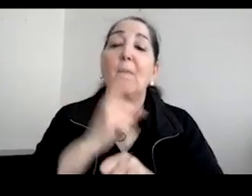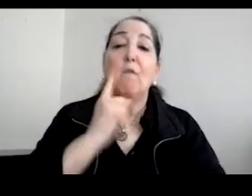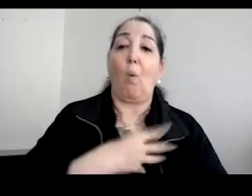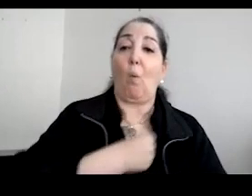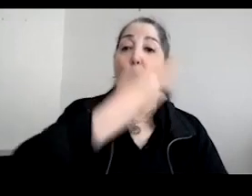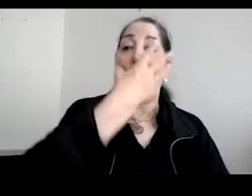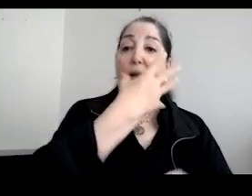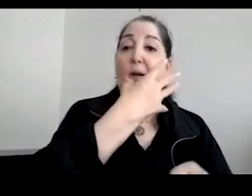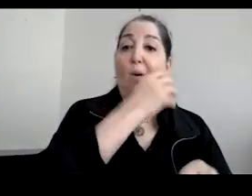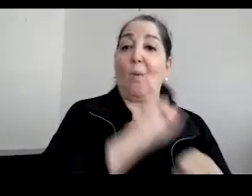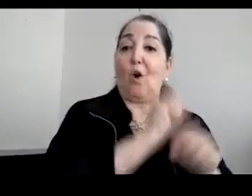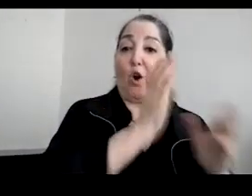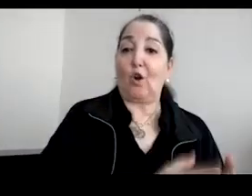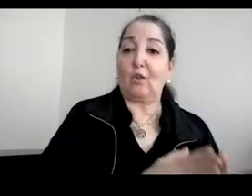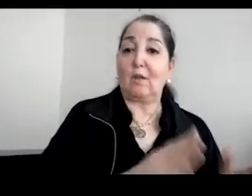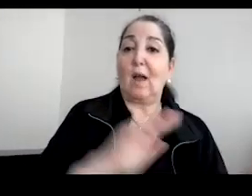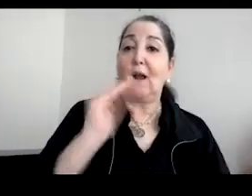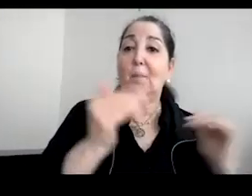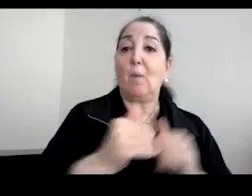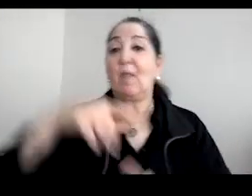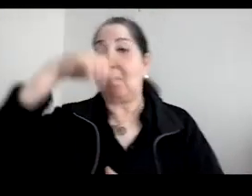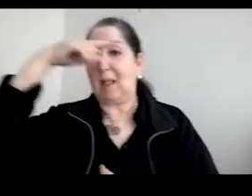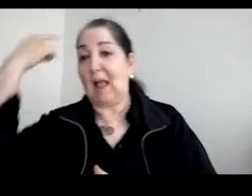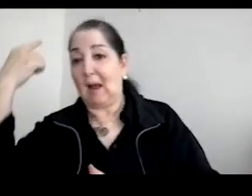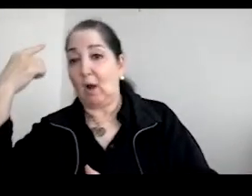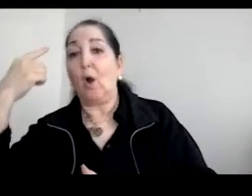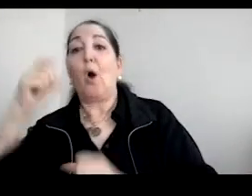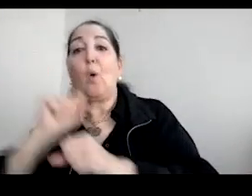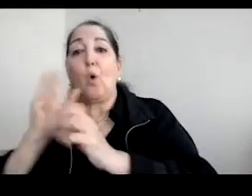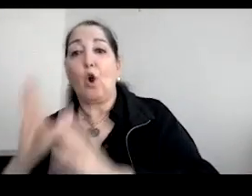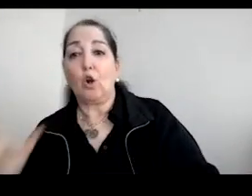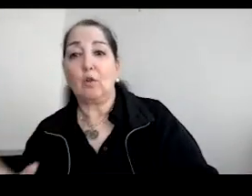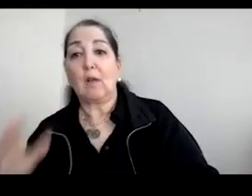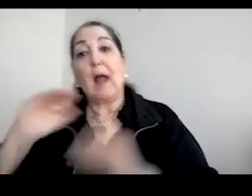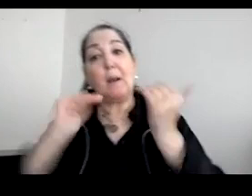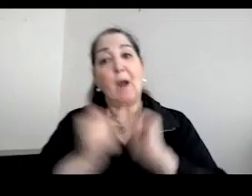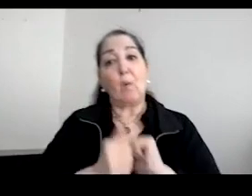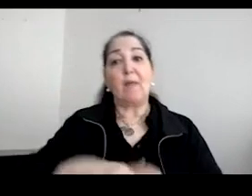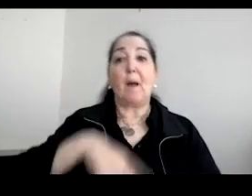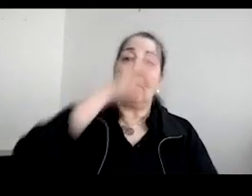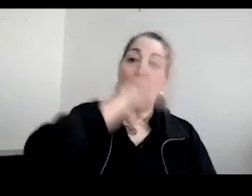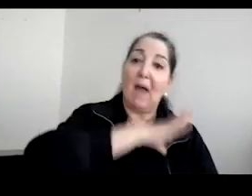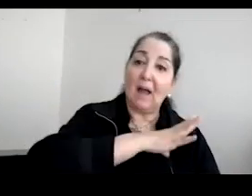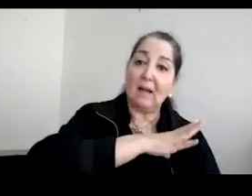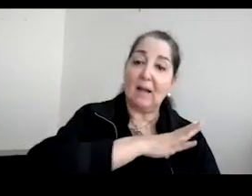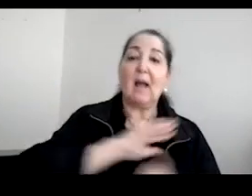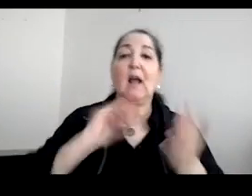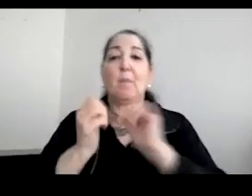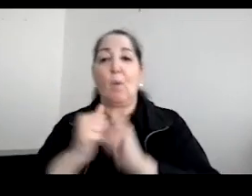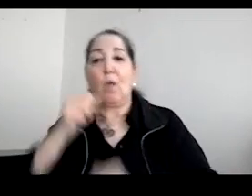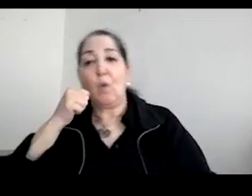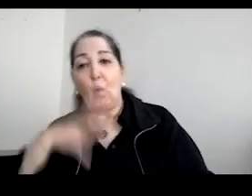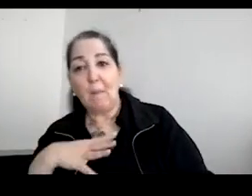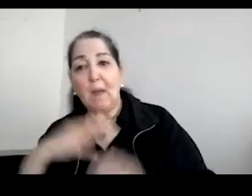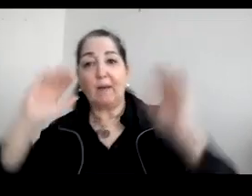and versus black workers and men versus women of each race. And you can see that unemployment rose. So